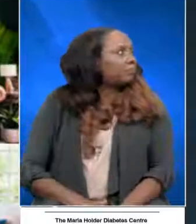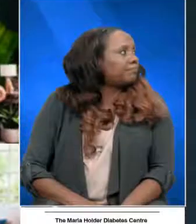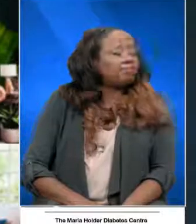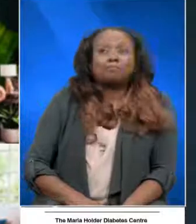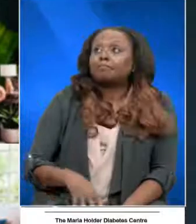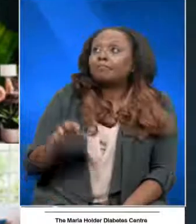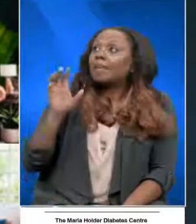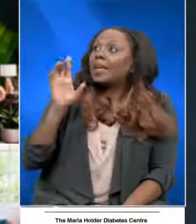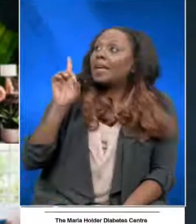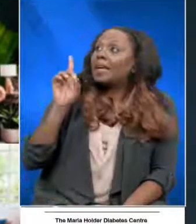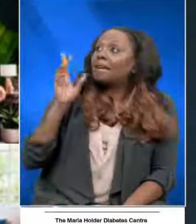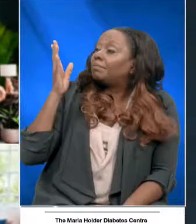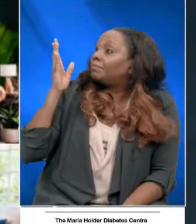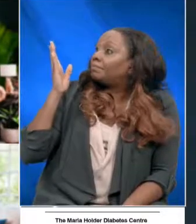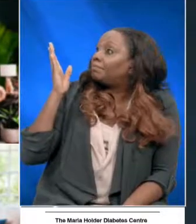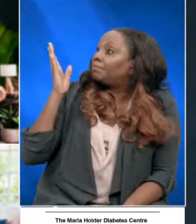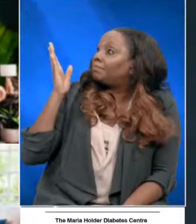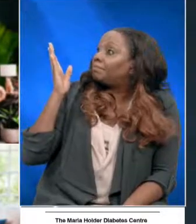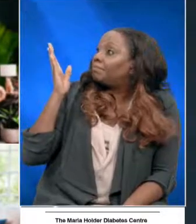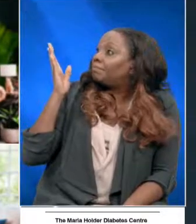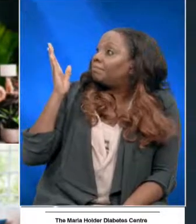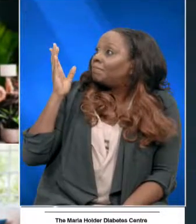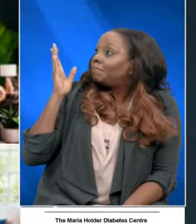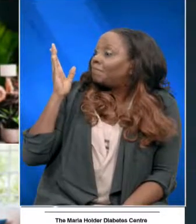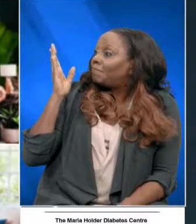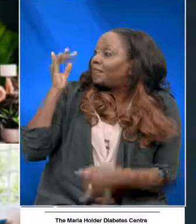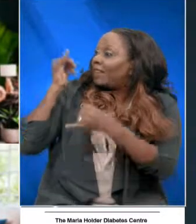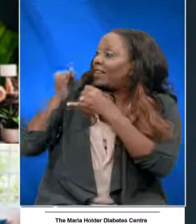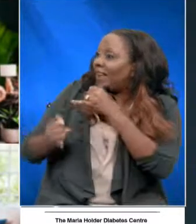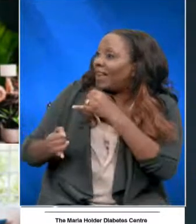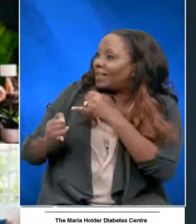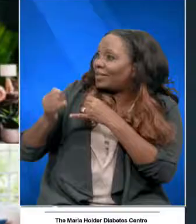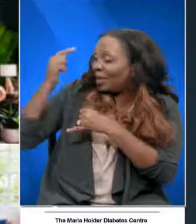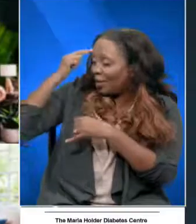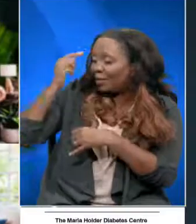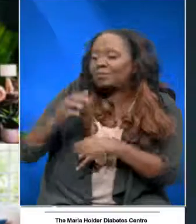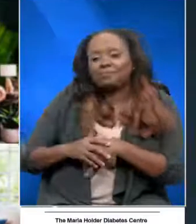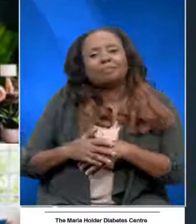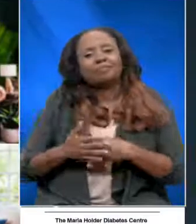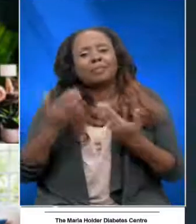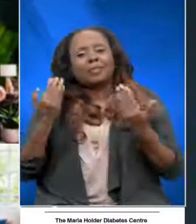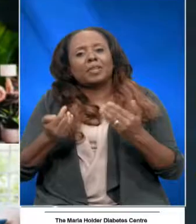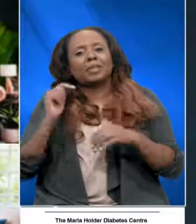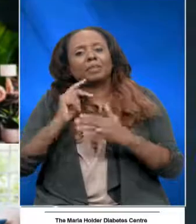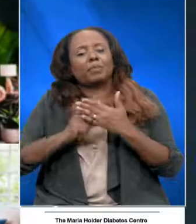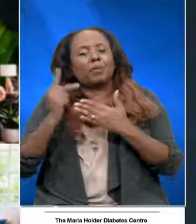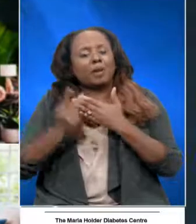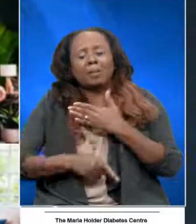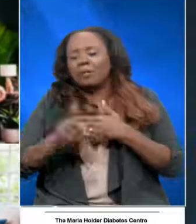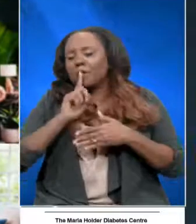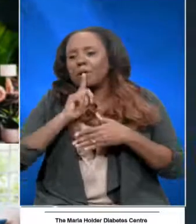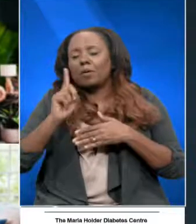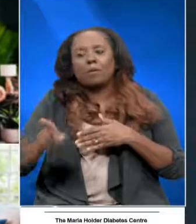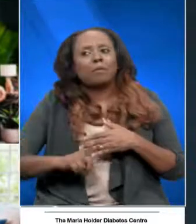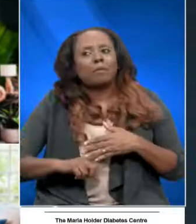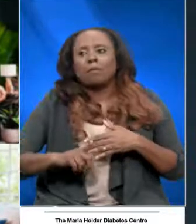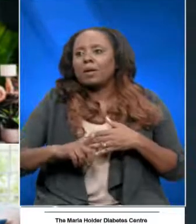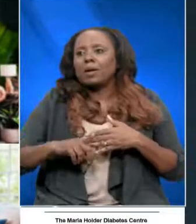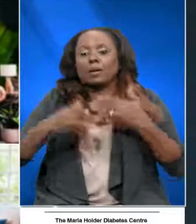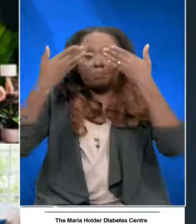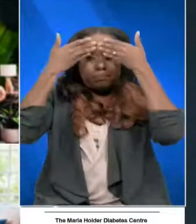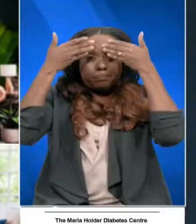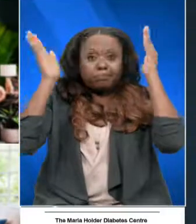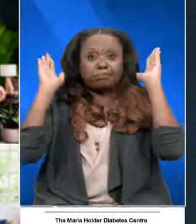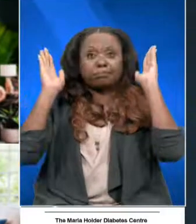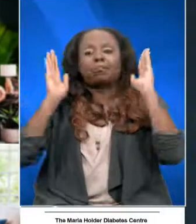word. Well, I just want to say that this is yet another eye-opener of a program. This is an area that we don't really talk about